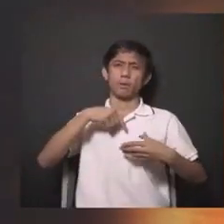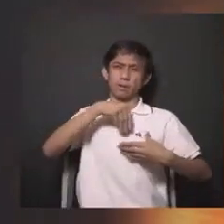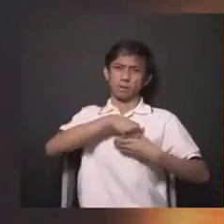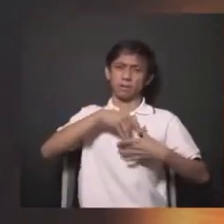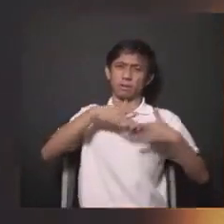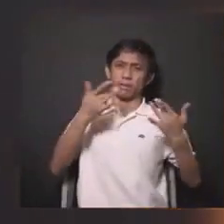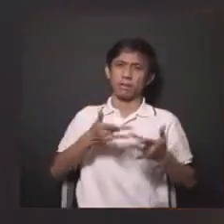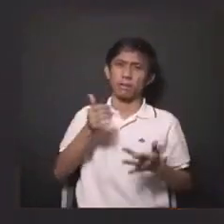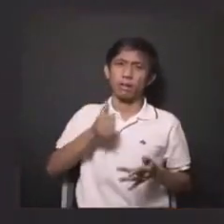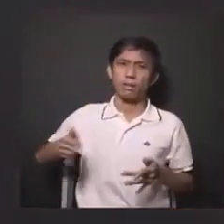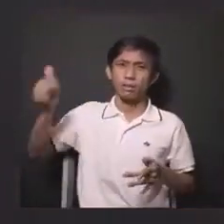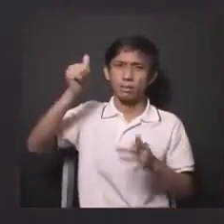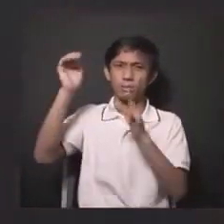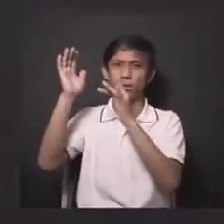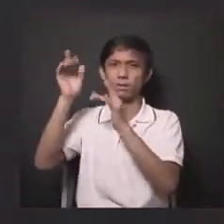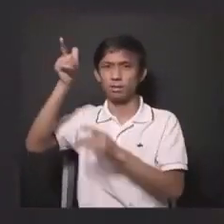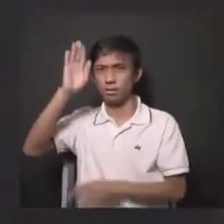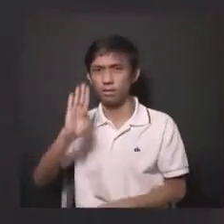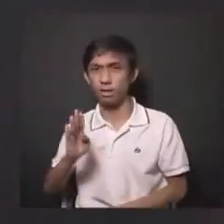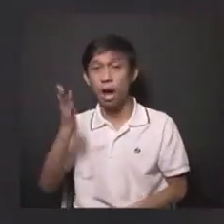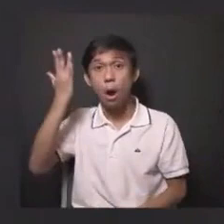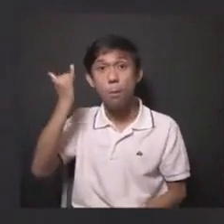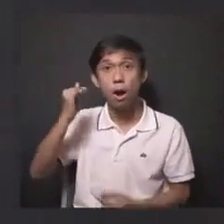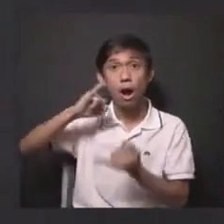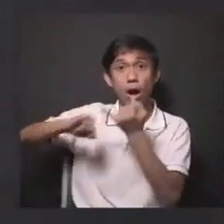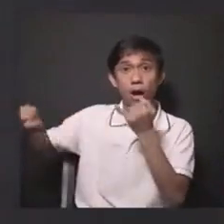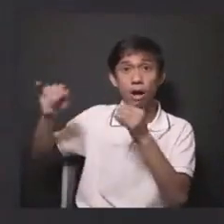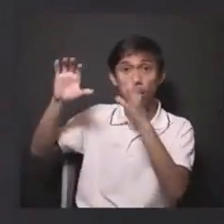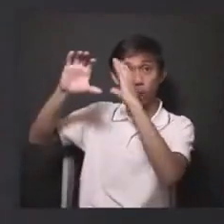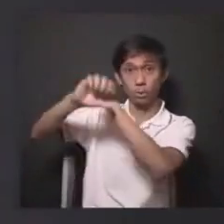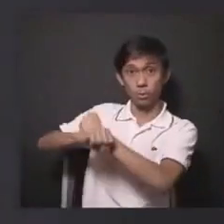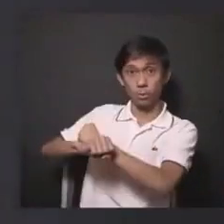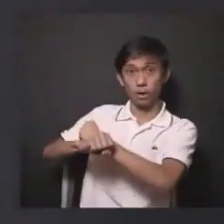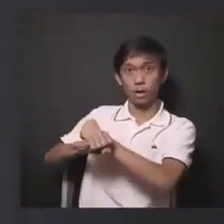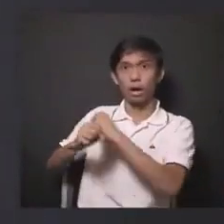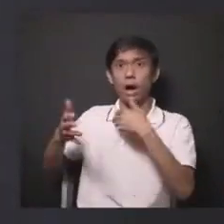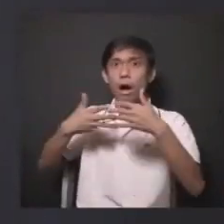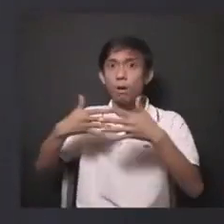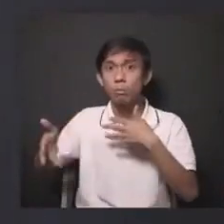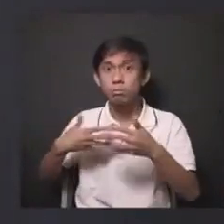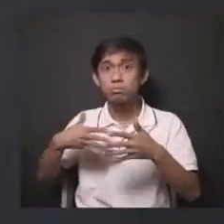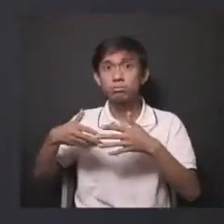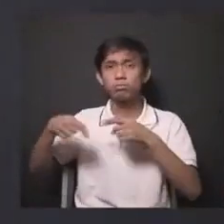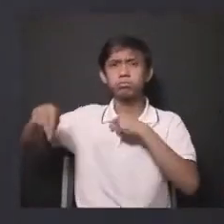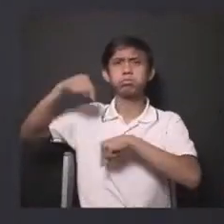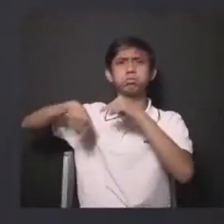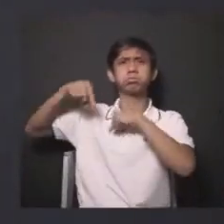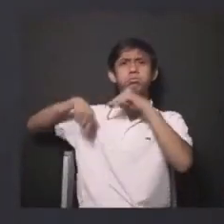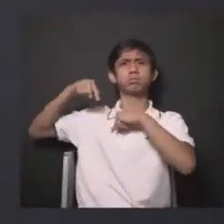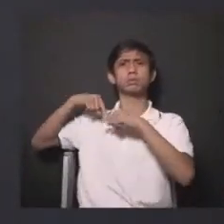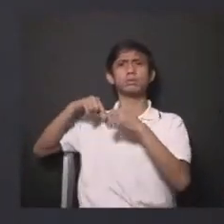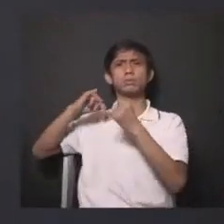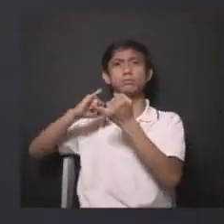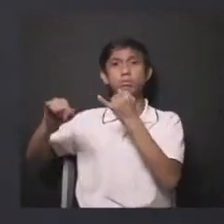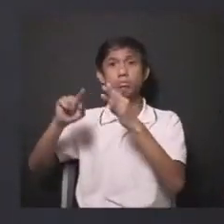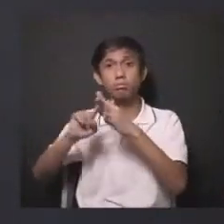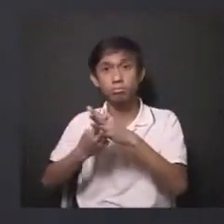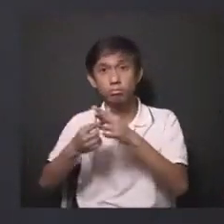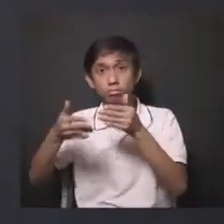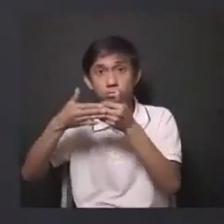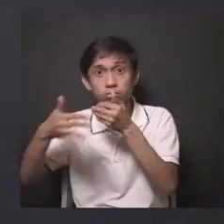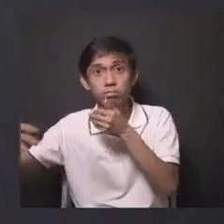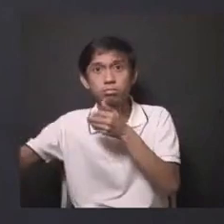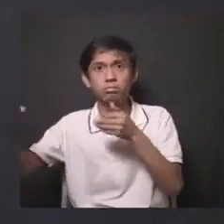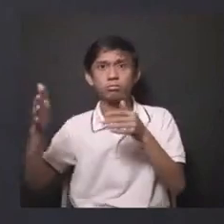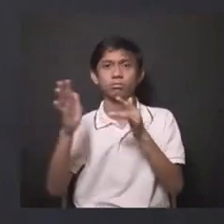Because the ending of it all, even if you go back all the way to the ending, the start of this beautiful book is the end of this